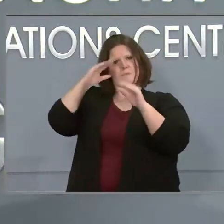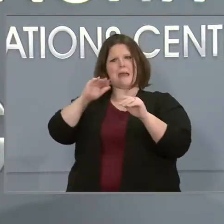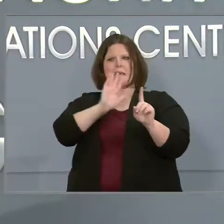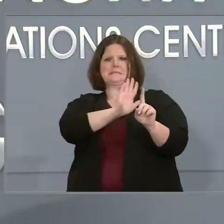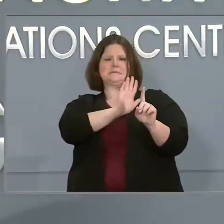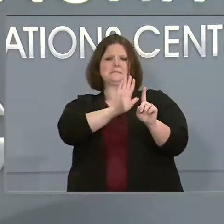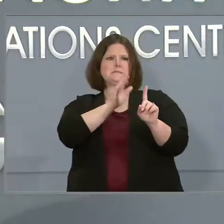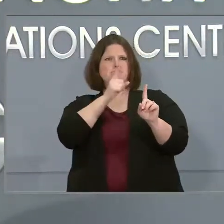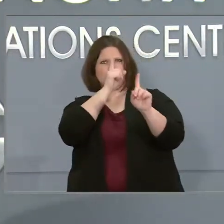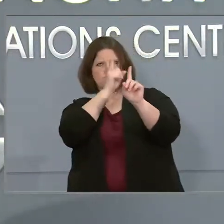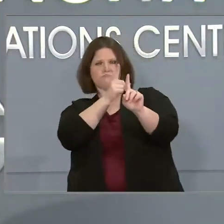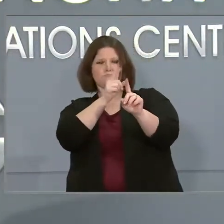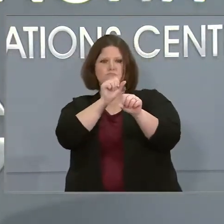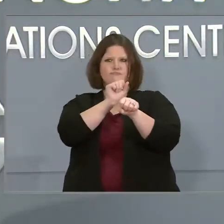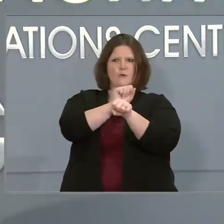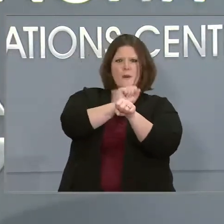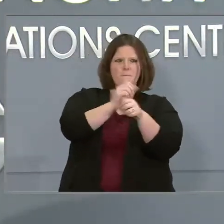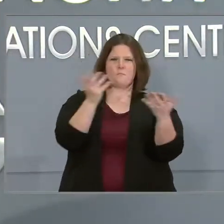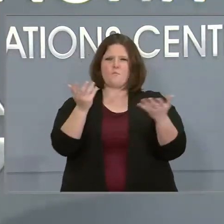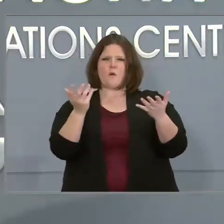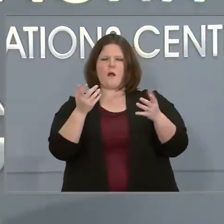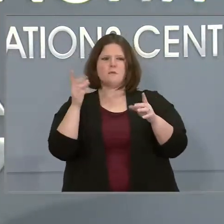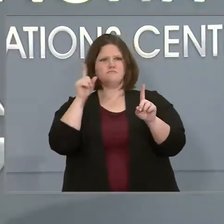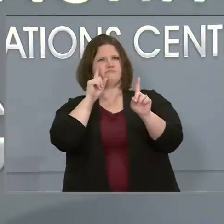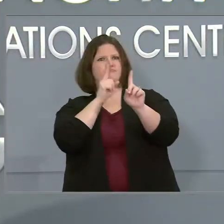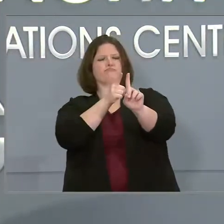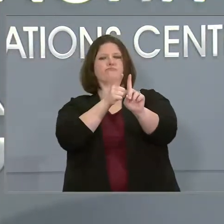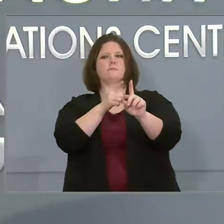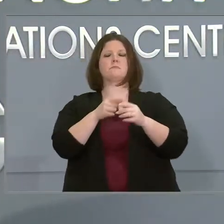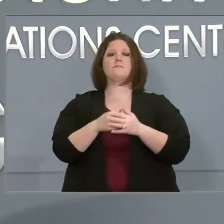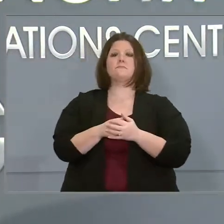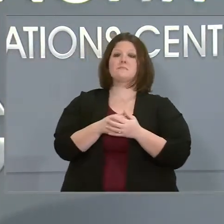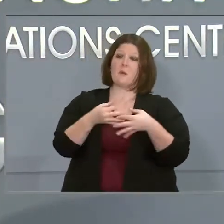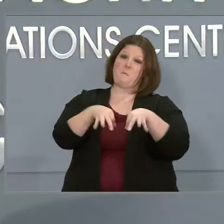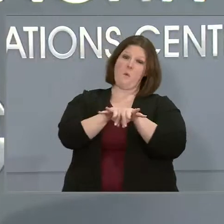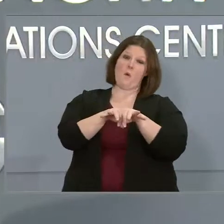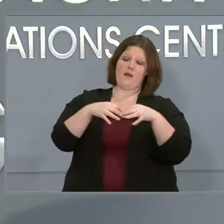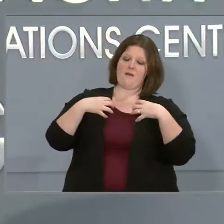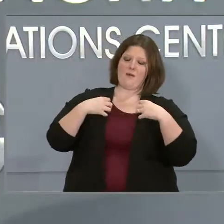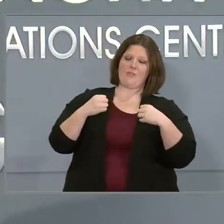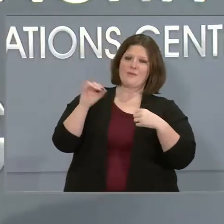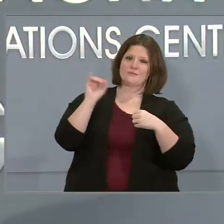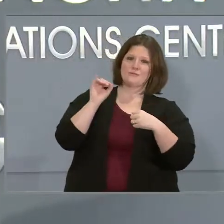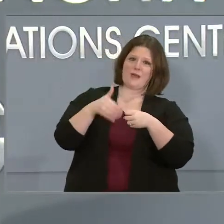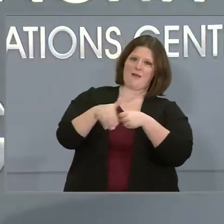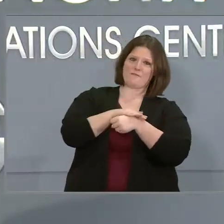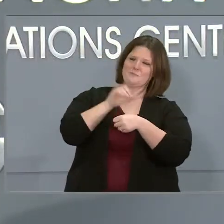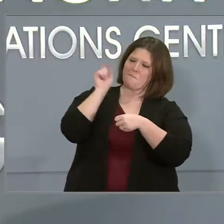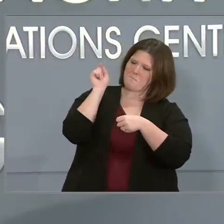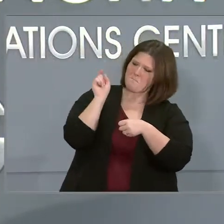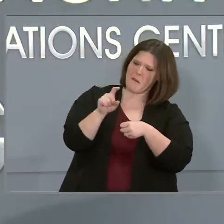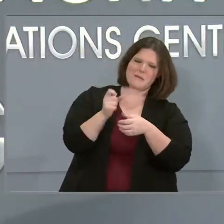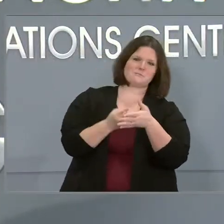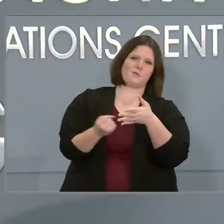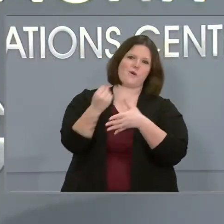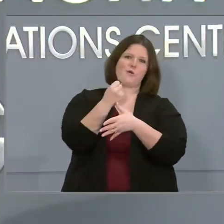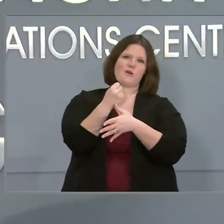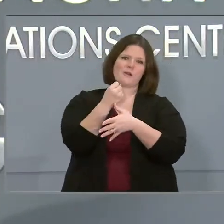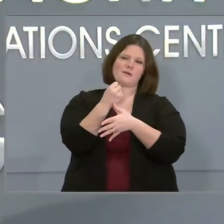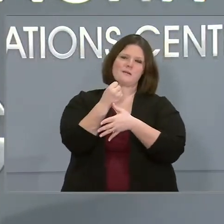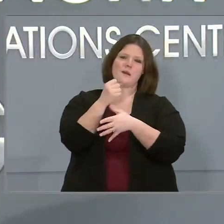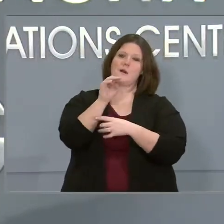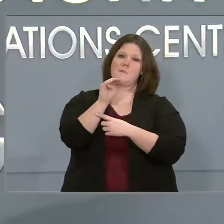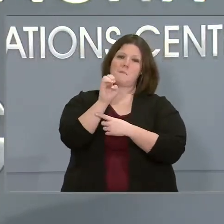of initiatives do you hope he will take? Well, first, getting more people covered with health insurance has to be the primary objective, and